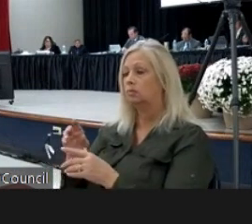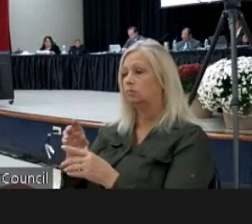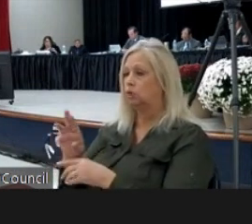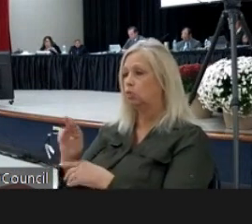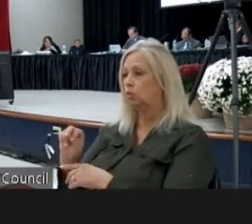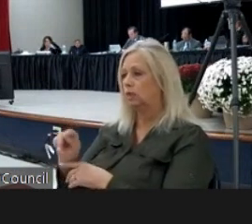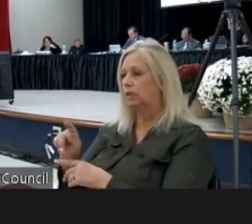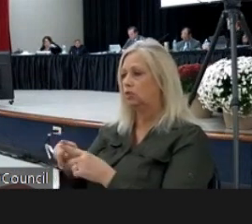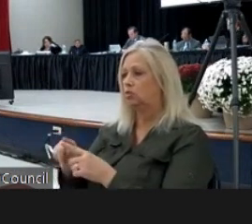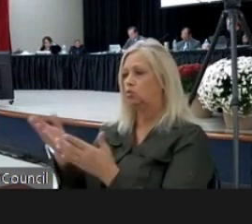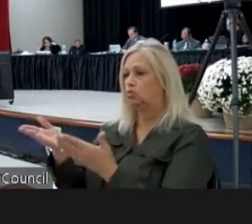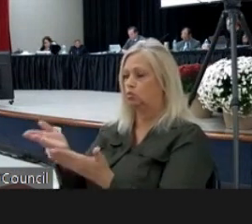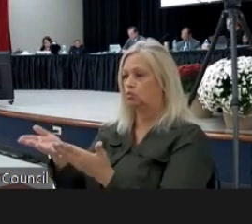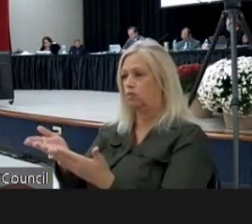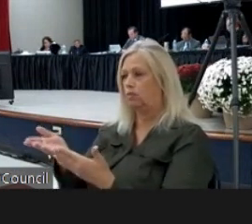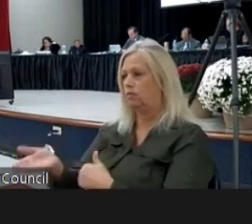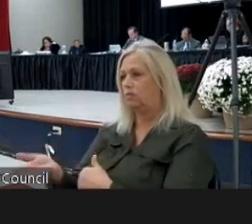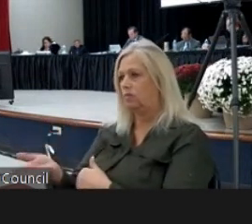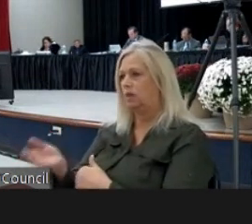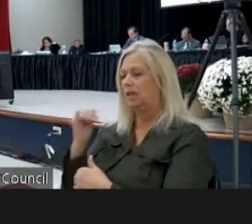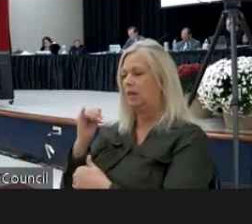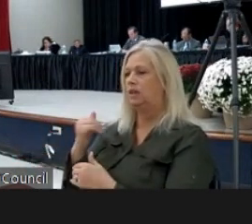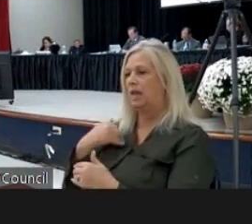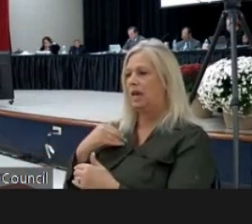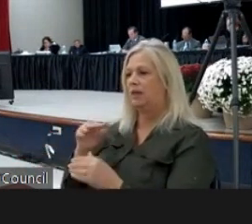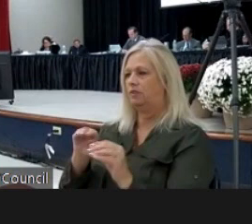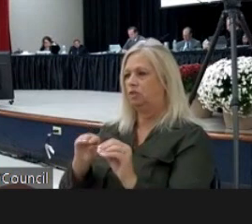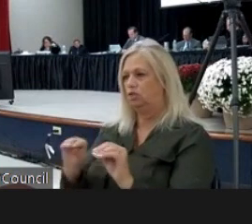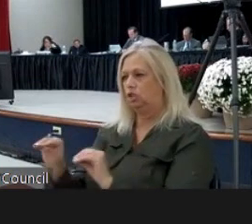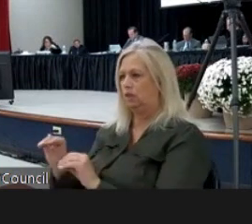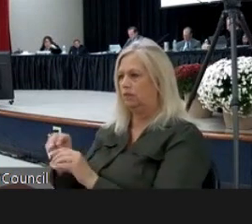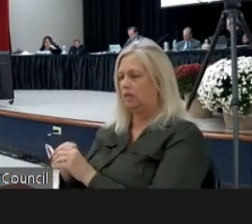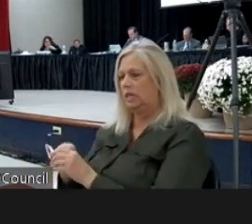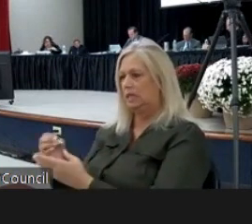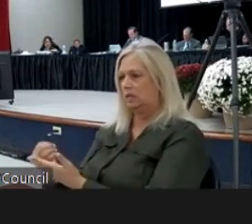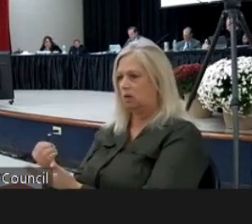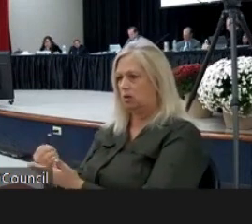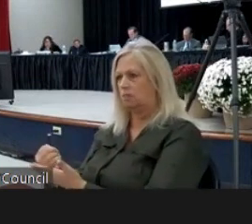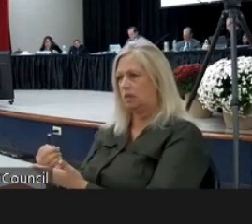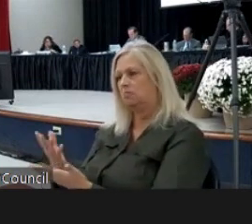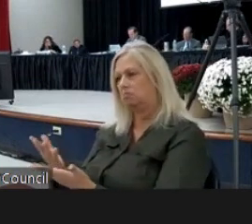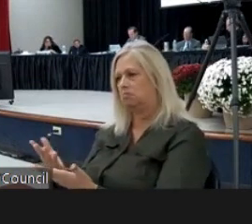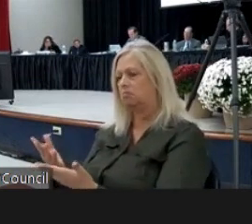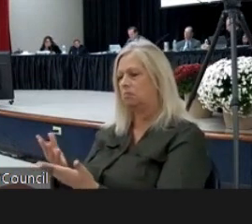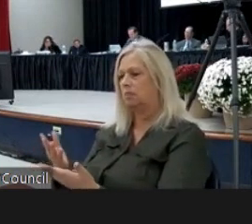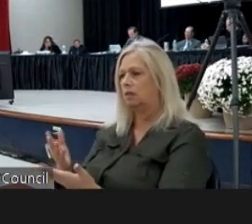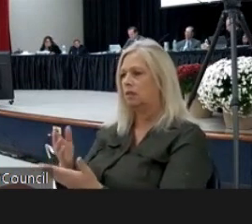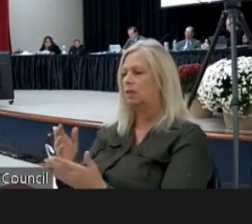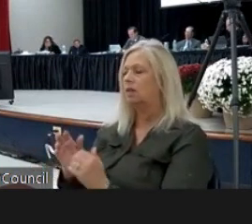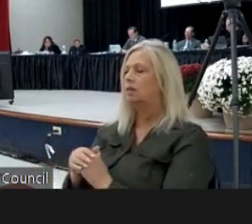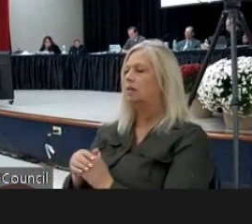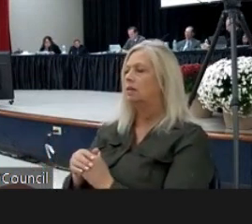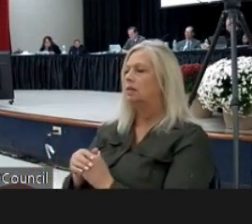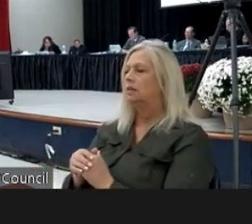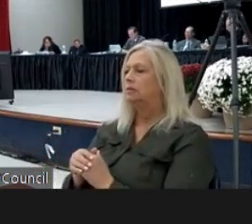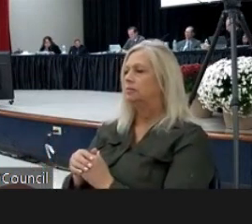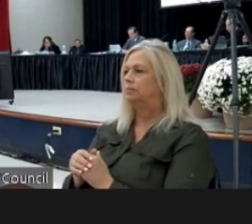And then when you have a shift in economy, it does make more resiliency with changing market conditions.